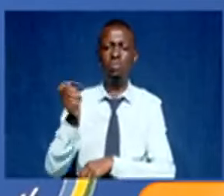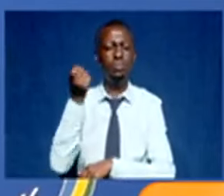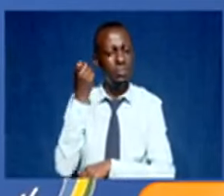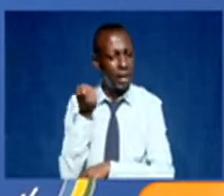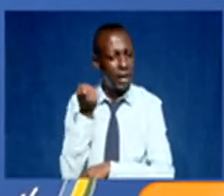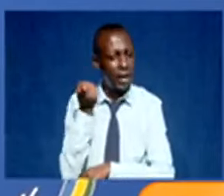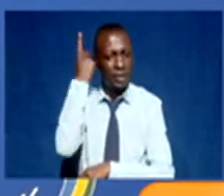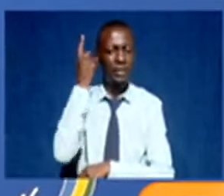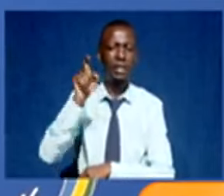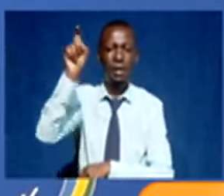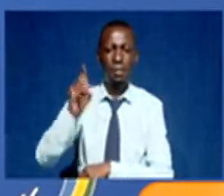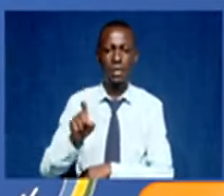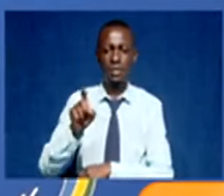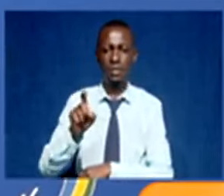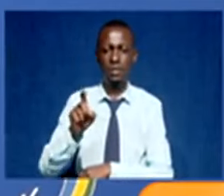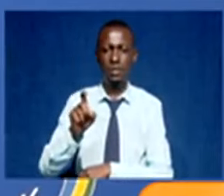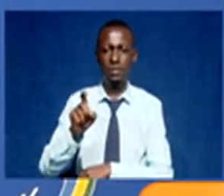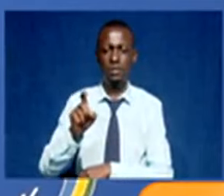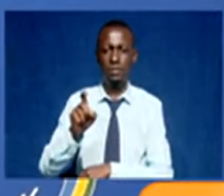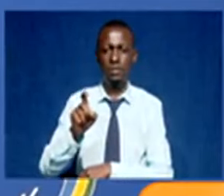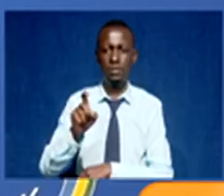understand and deal with